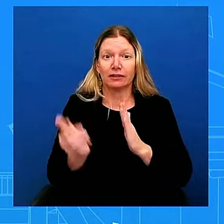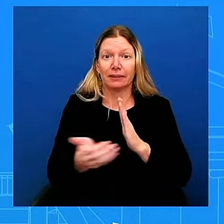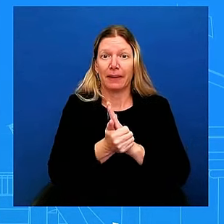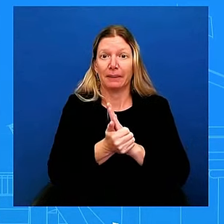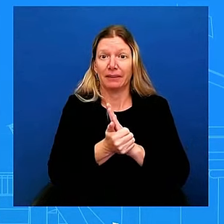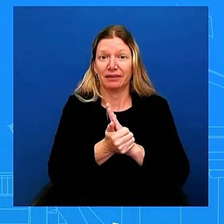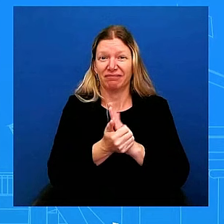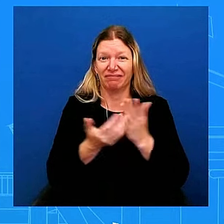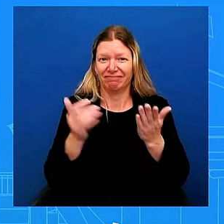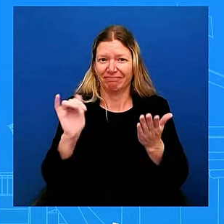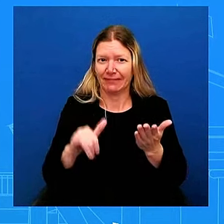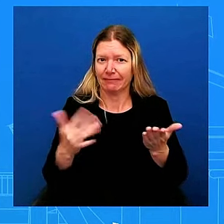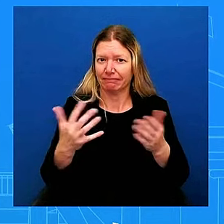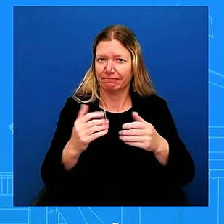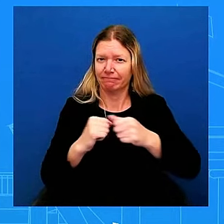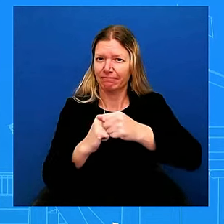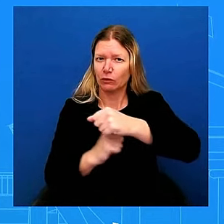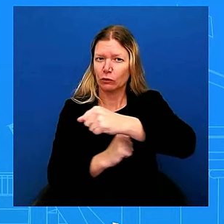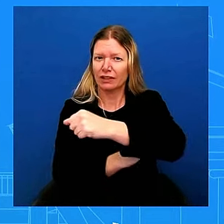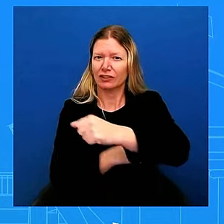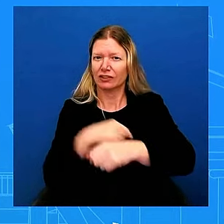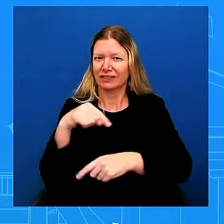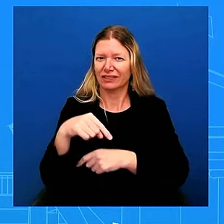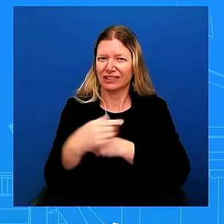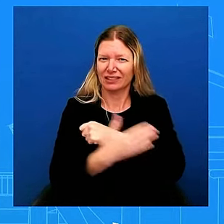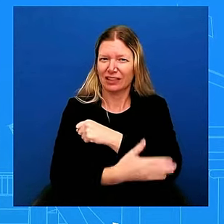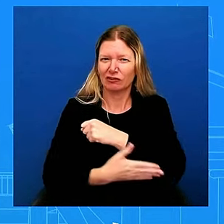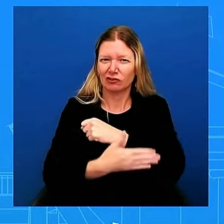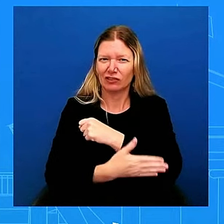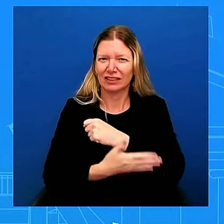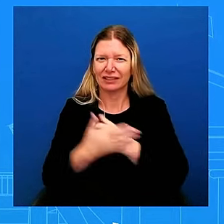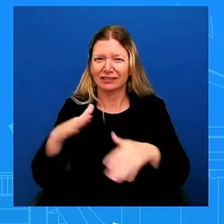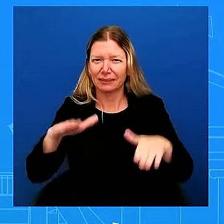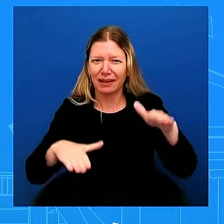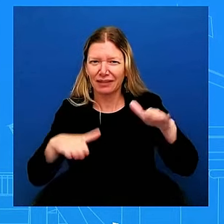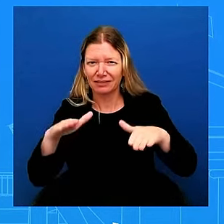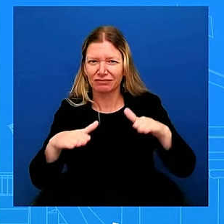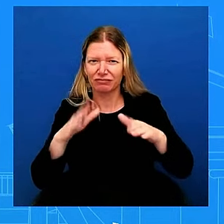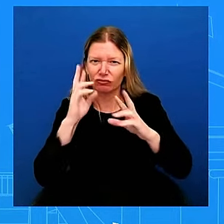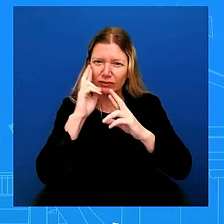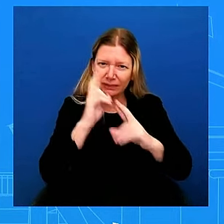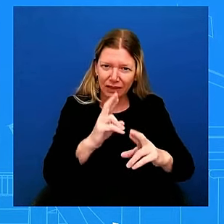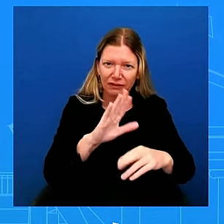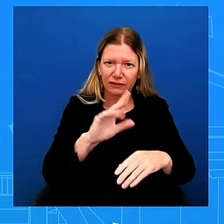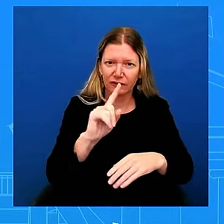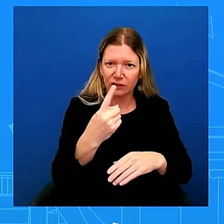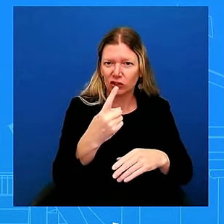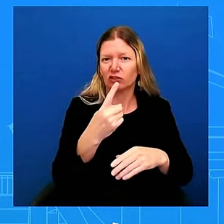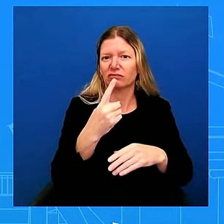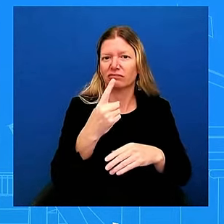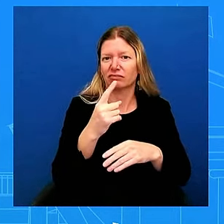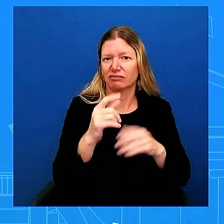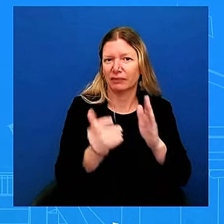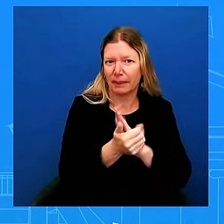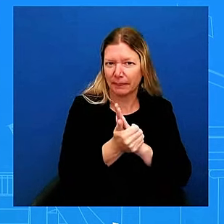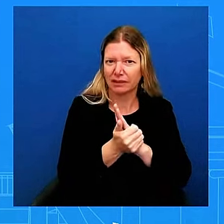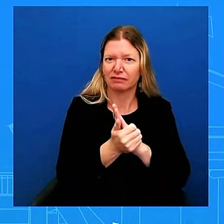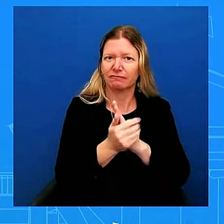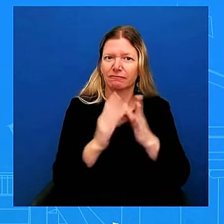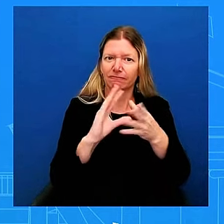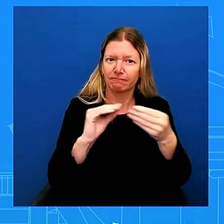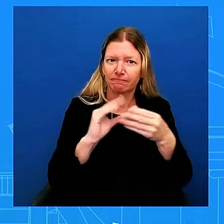the First Amendment and actually rhetoric that is that can be addressed by these social media companies is